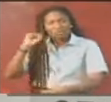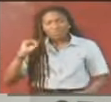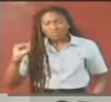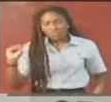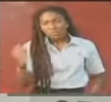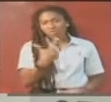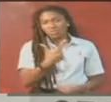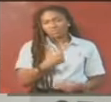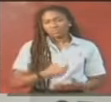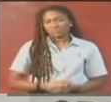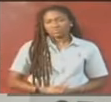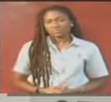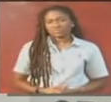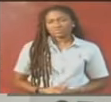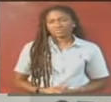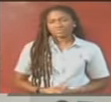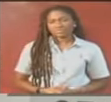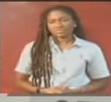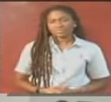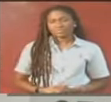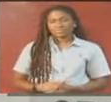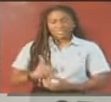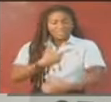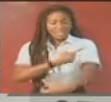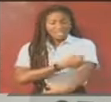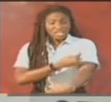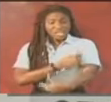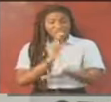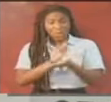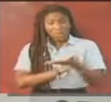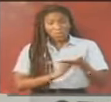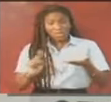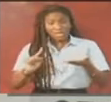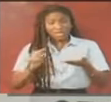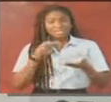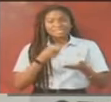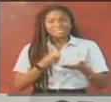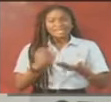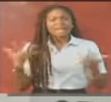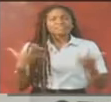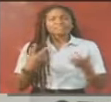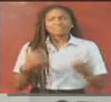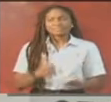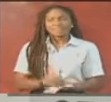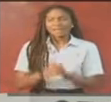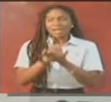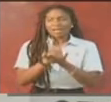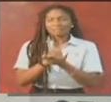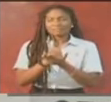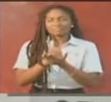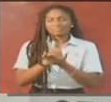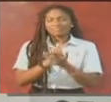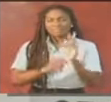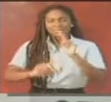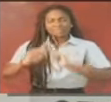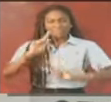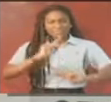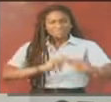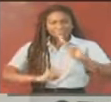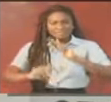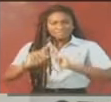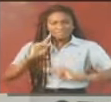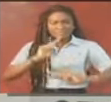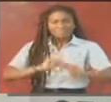activities. Vaccination Week in the Americas is a flexible initiative that has allowed it to adjust to